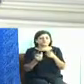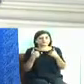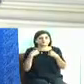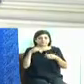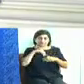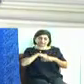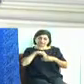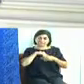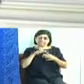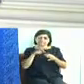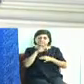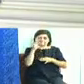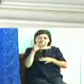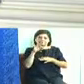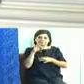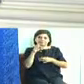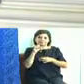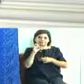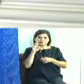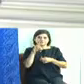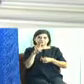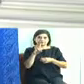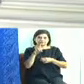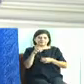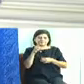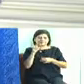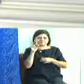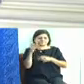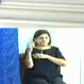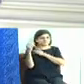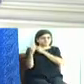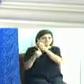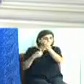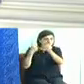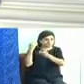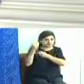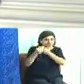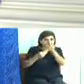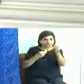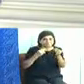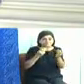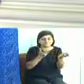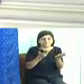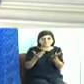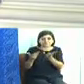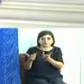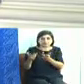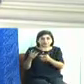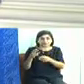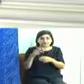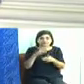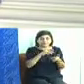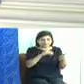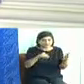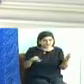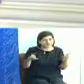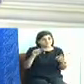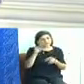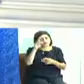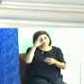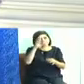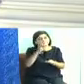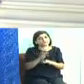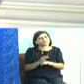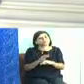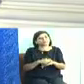the seeds of our ancestors that were handed down to us, the seeds of faith. And in